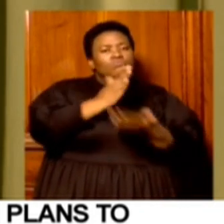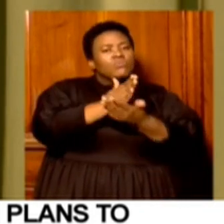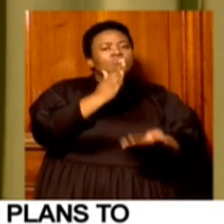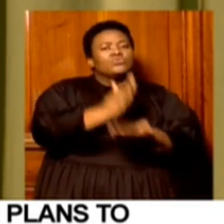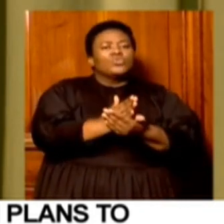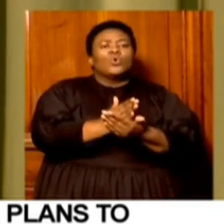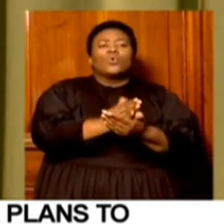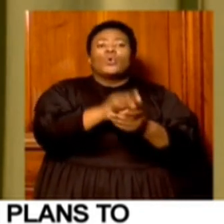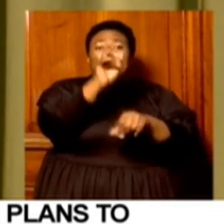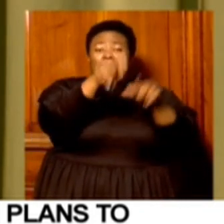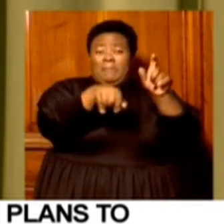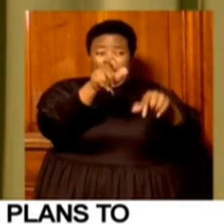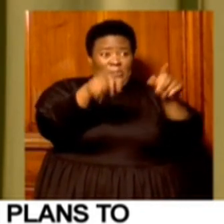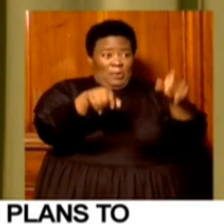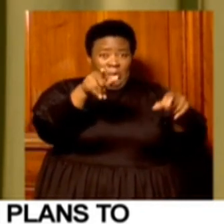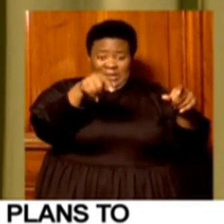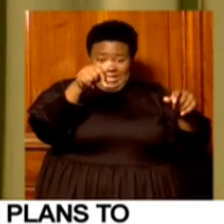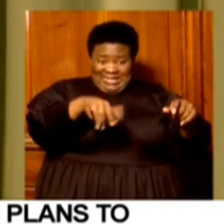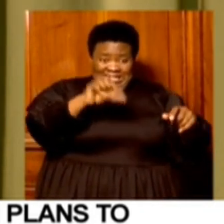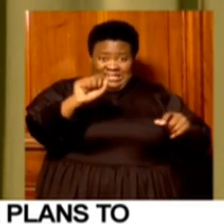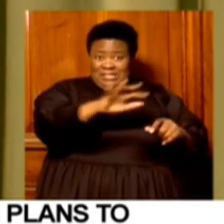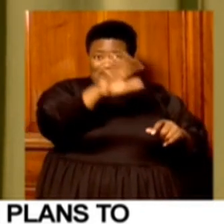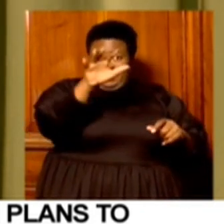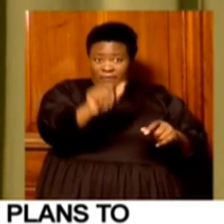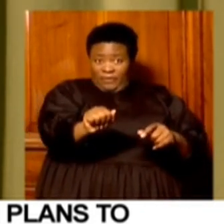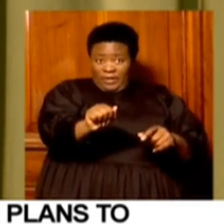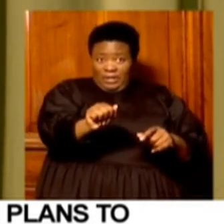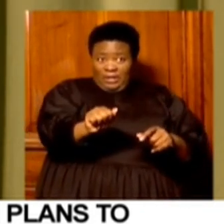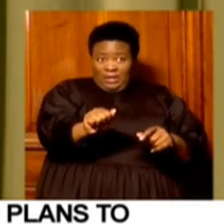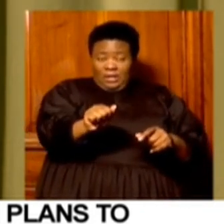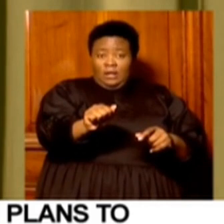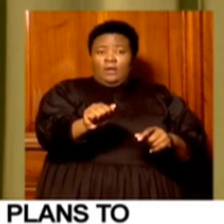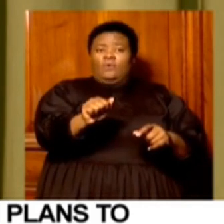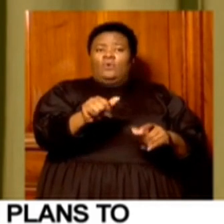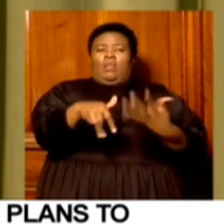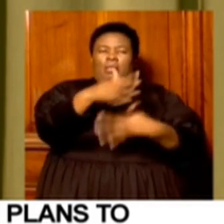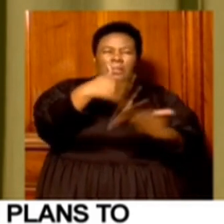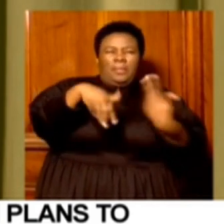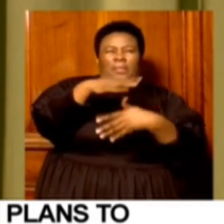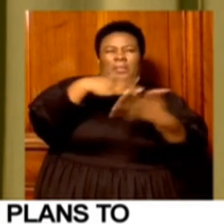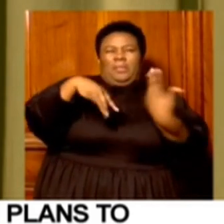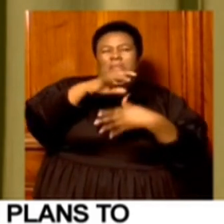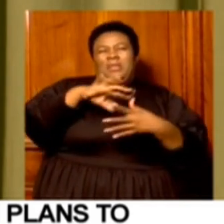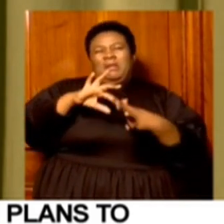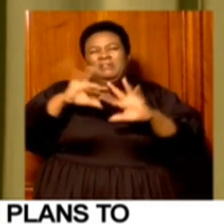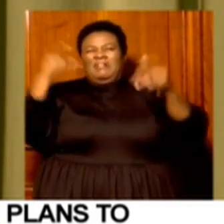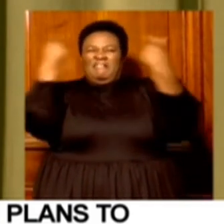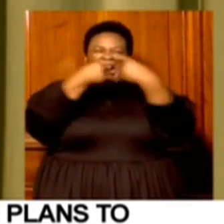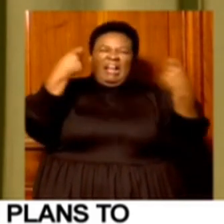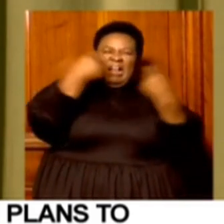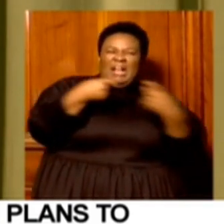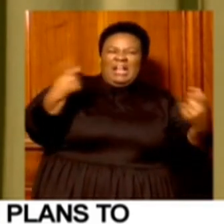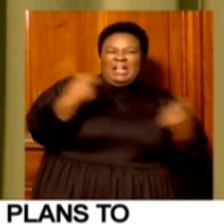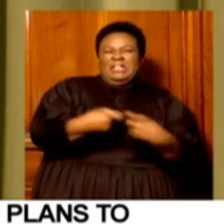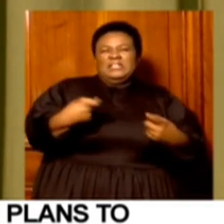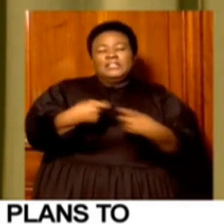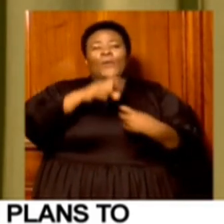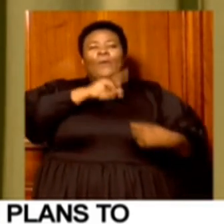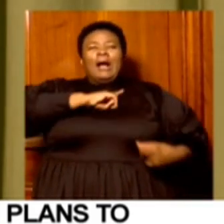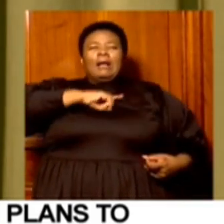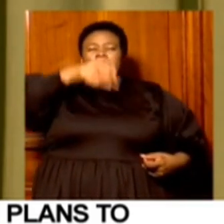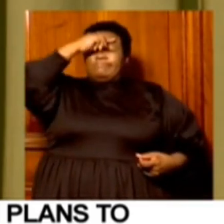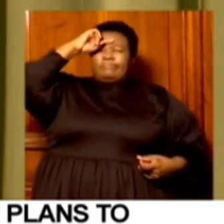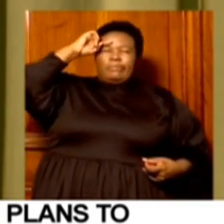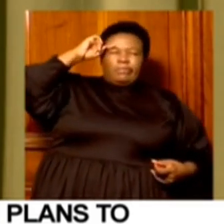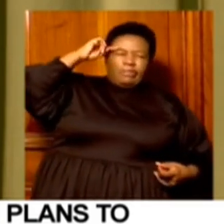any people within our borders who then get embroiled in violent fights induced by alcohol